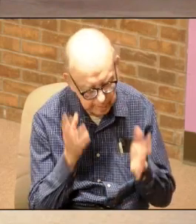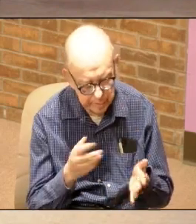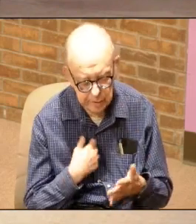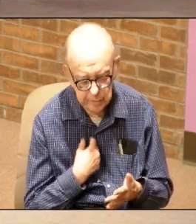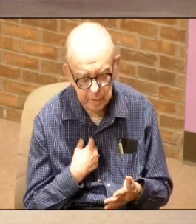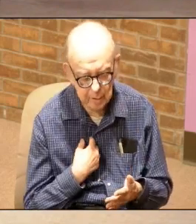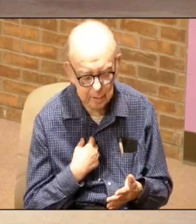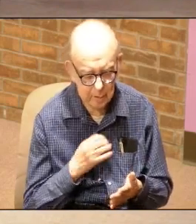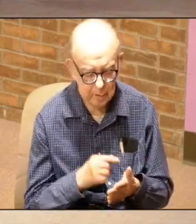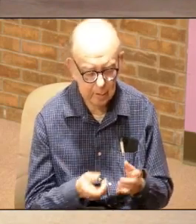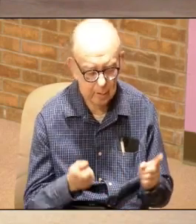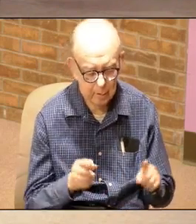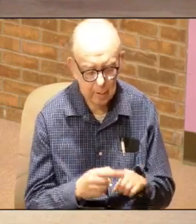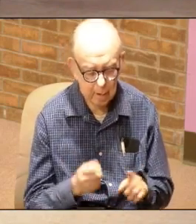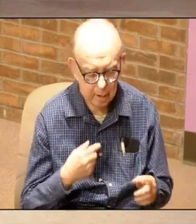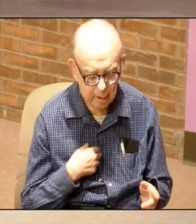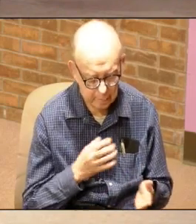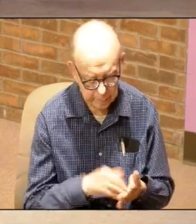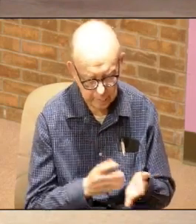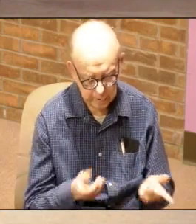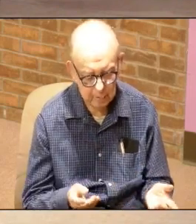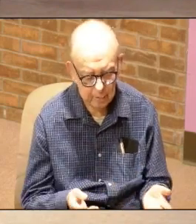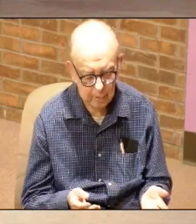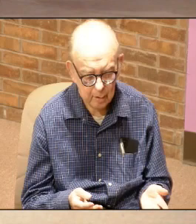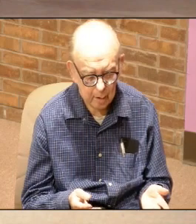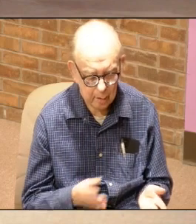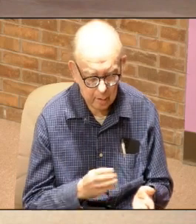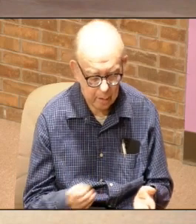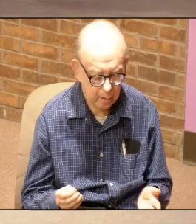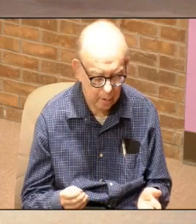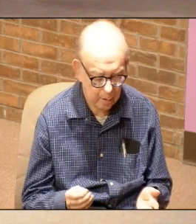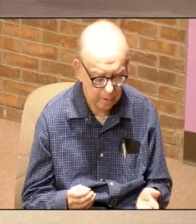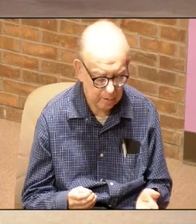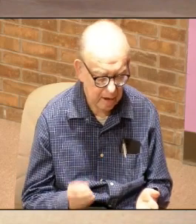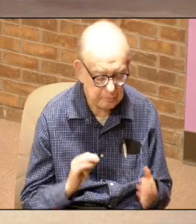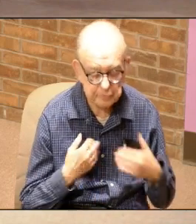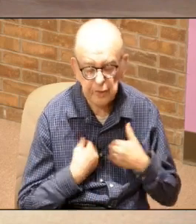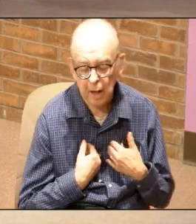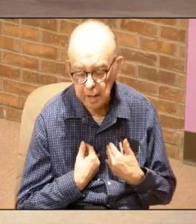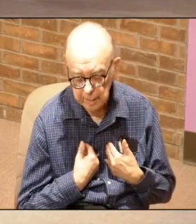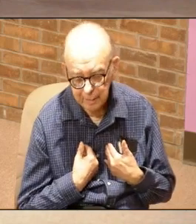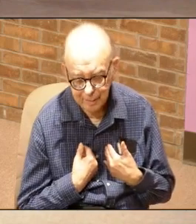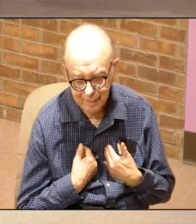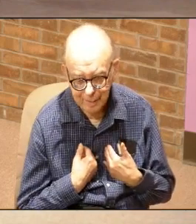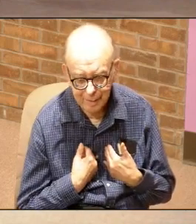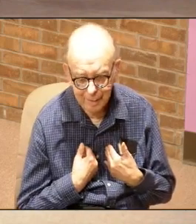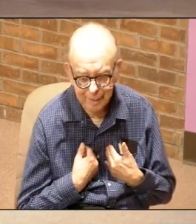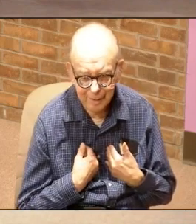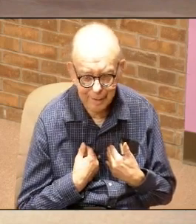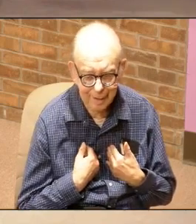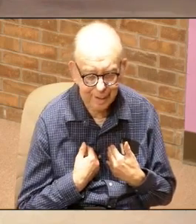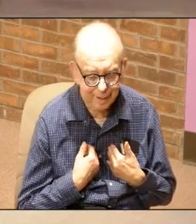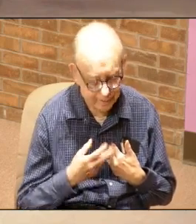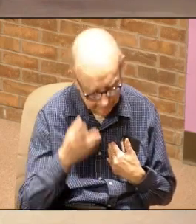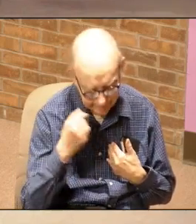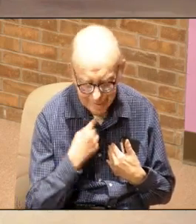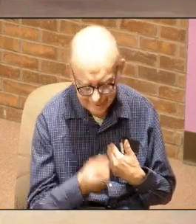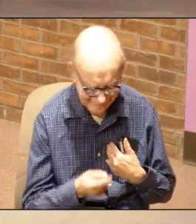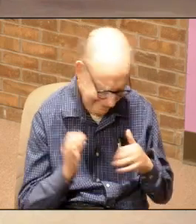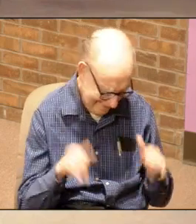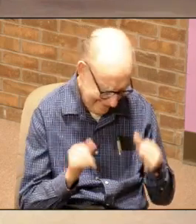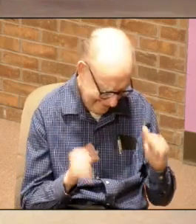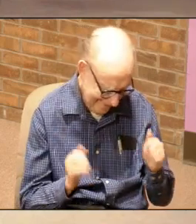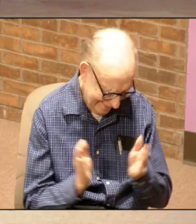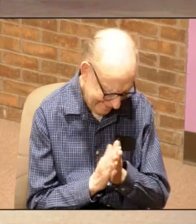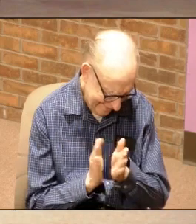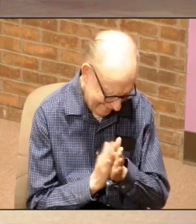to me, this happened to me, that happened to me, and I'm just tired. And Satan says, yeah,